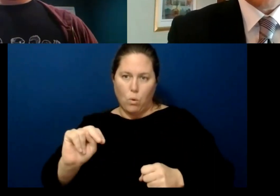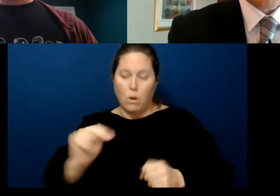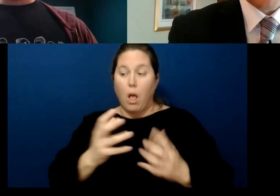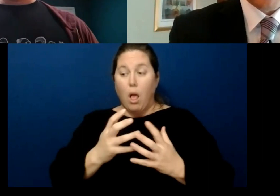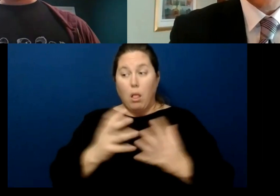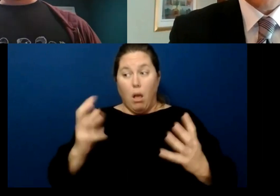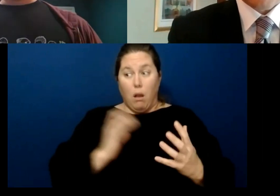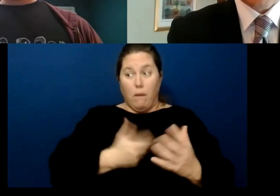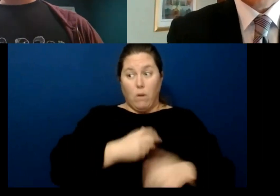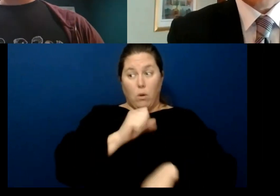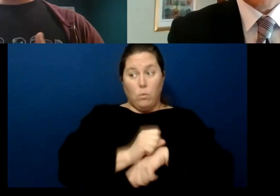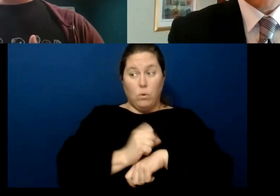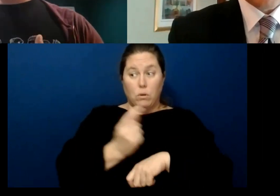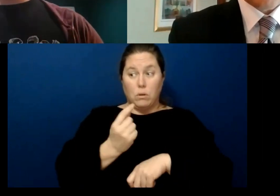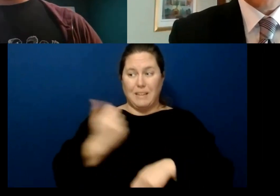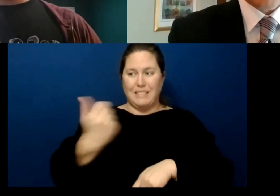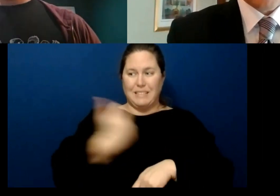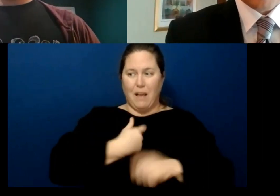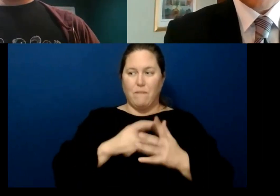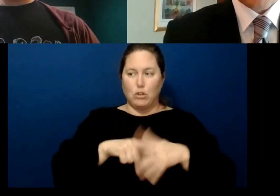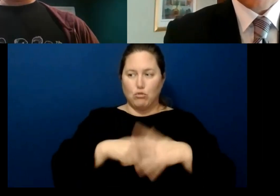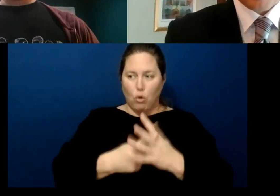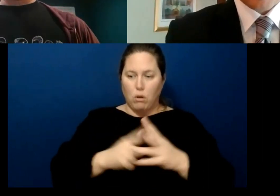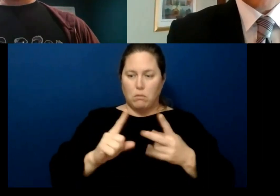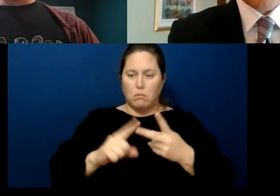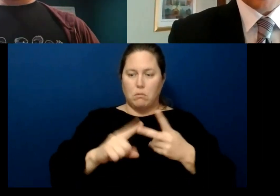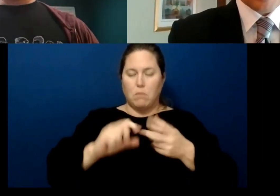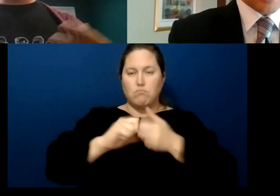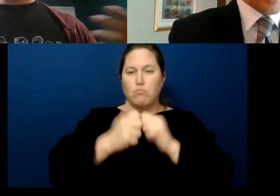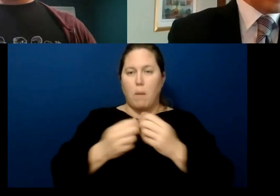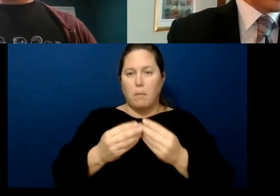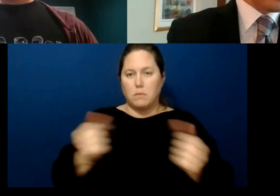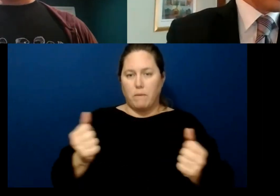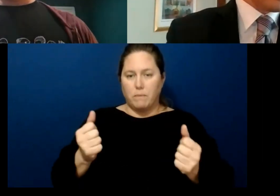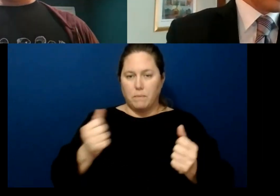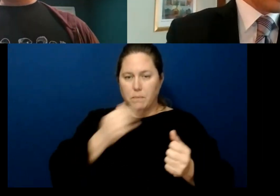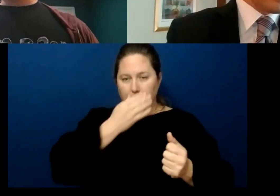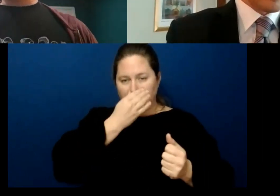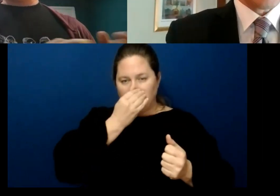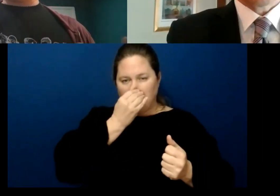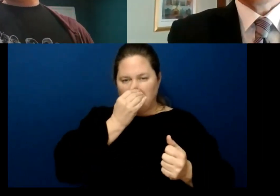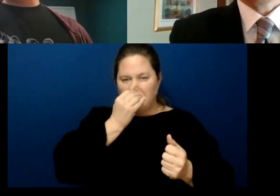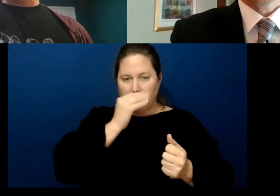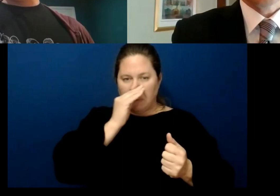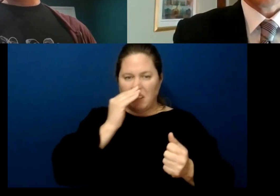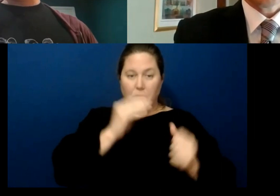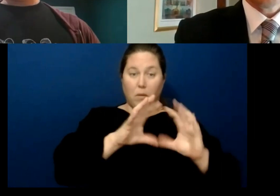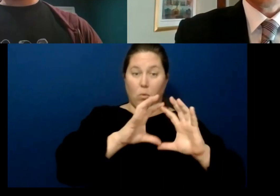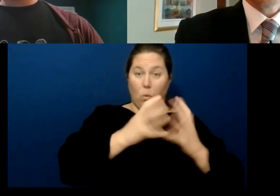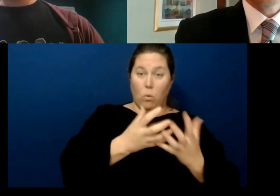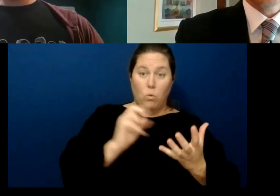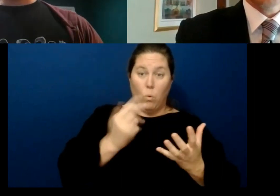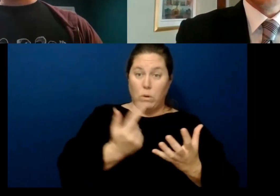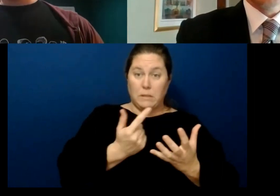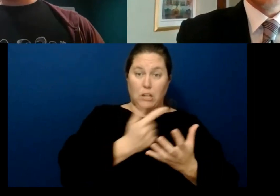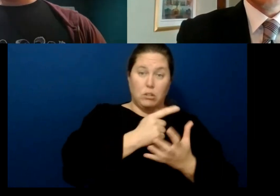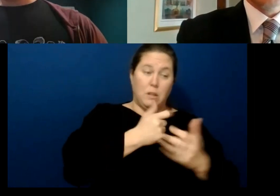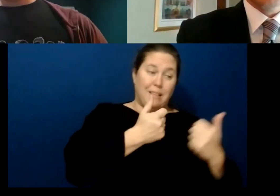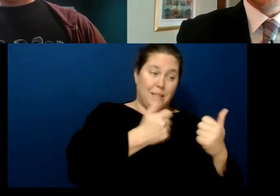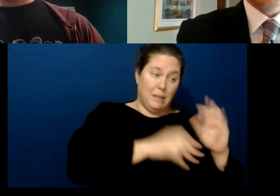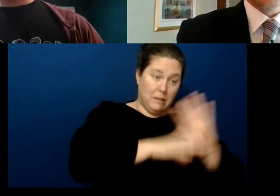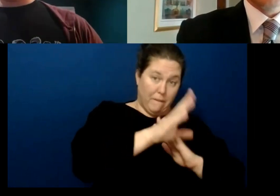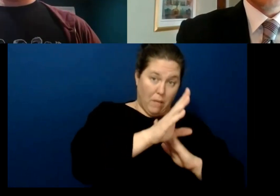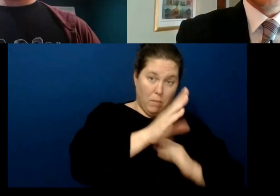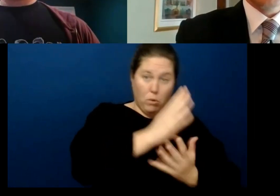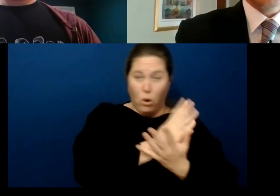self-starter problem solving. And so all throughout our organization, from the game development teams all the way